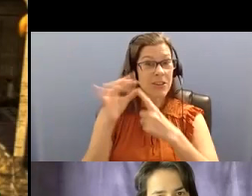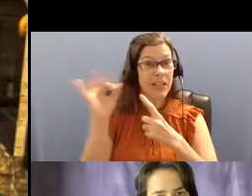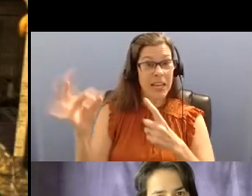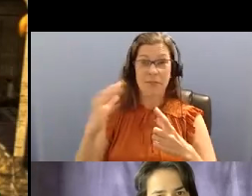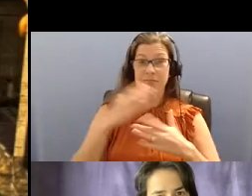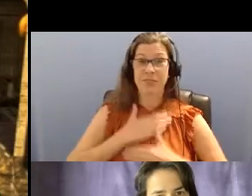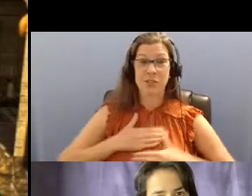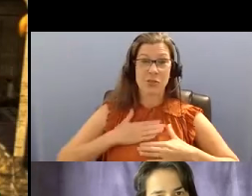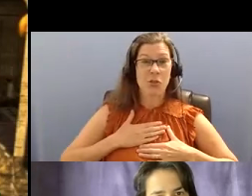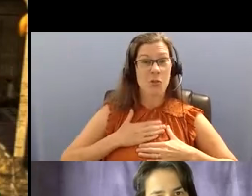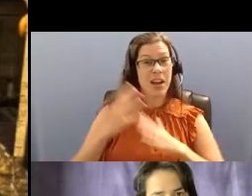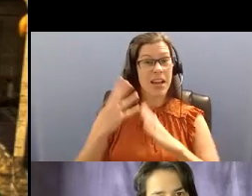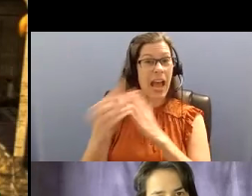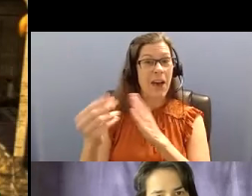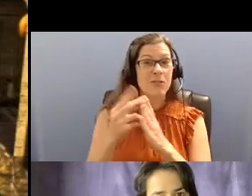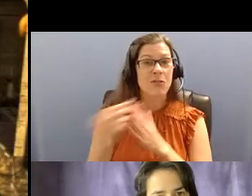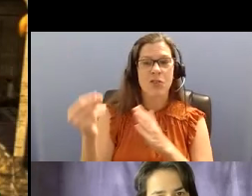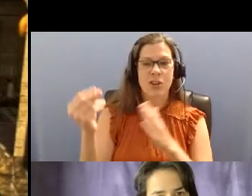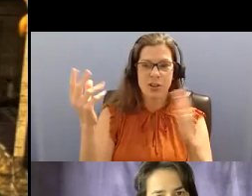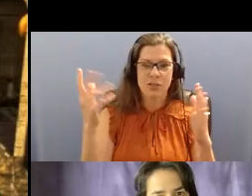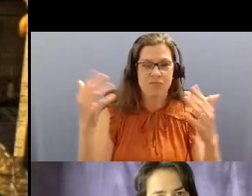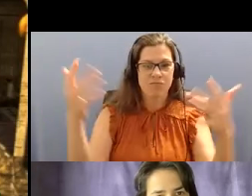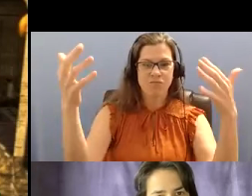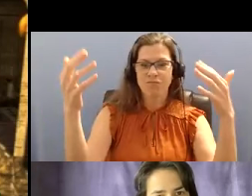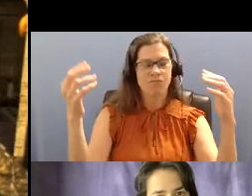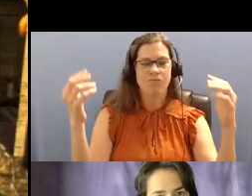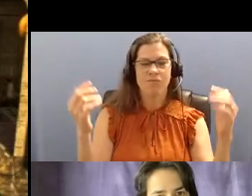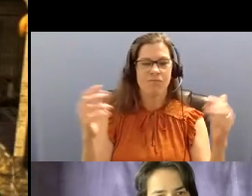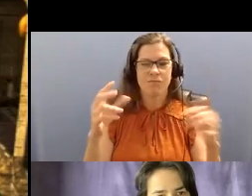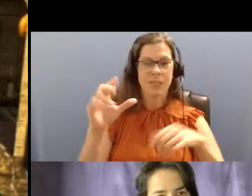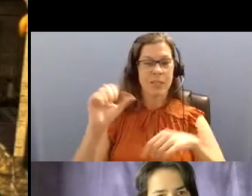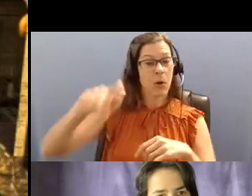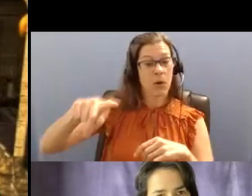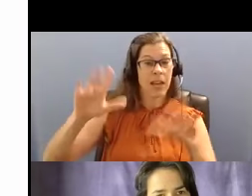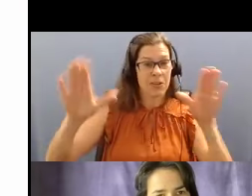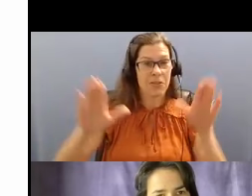outside nature buff. Spokane is definitely a good place for that.